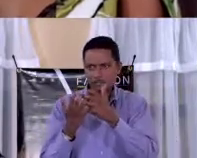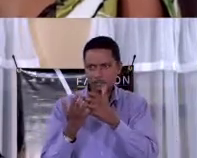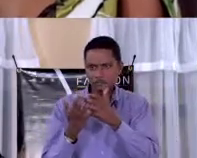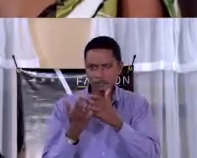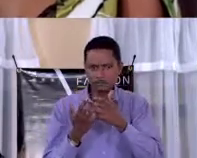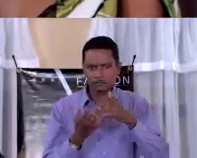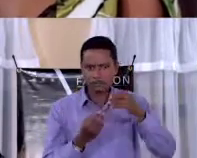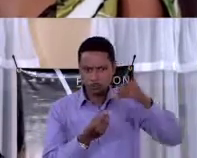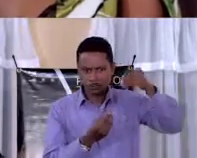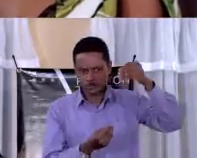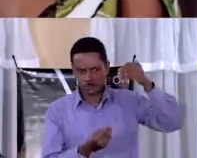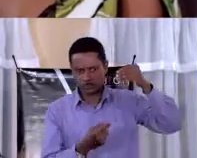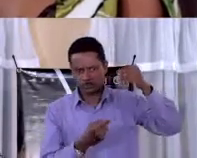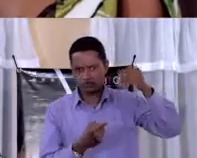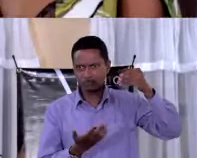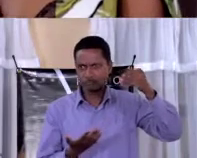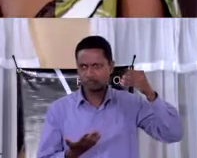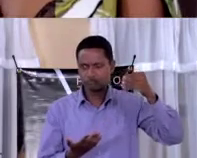wearable art. It's also